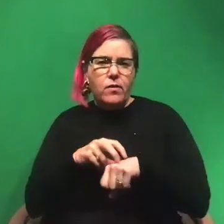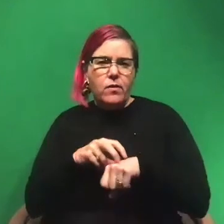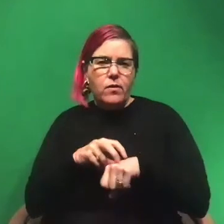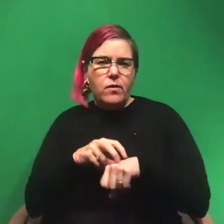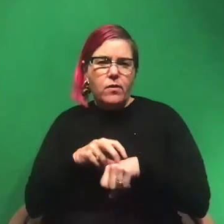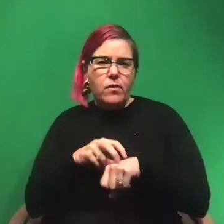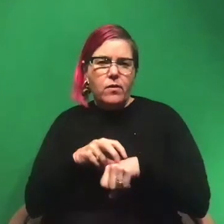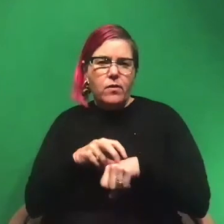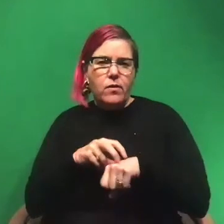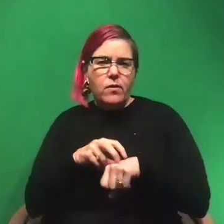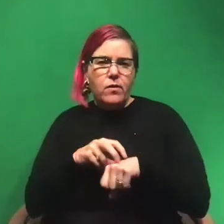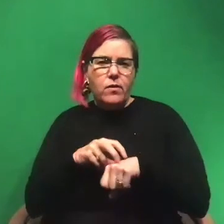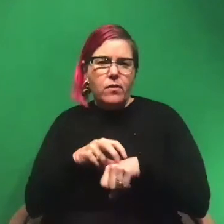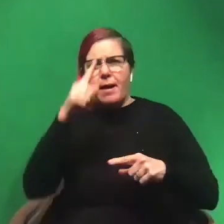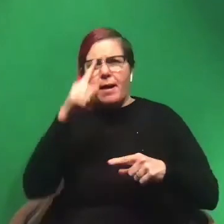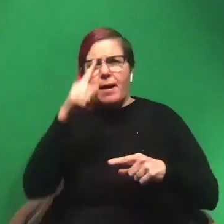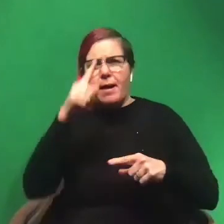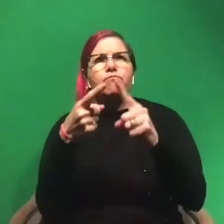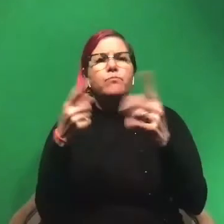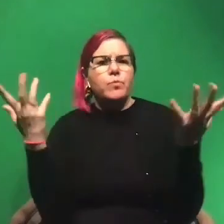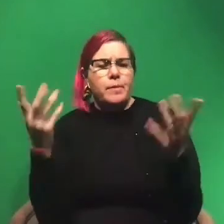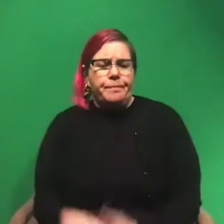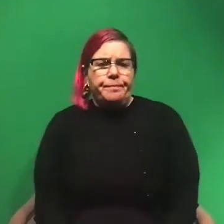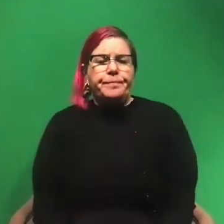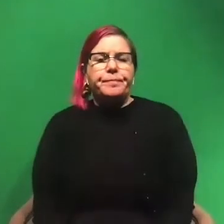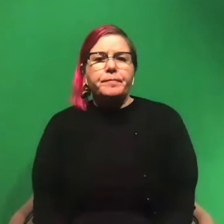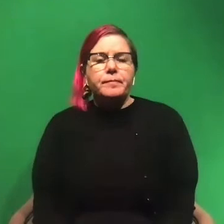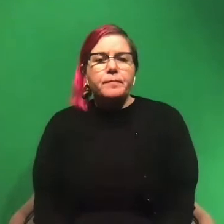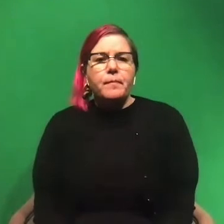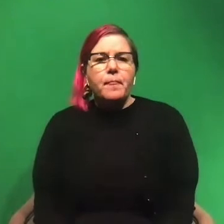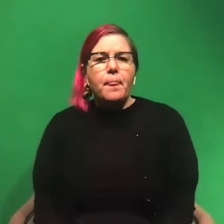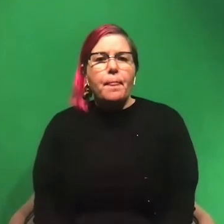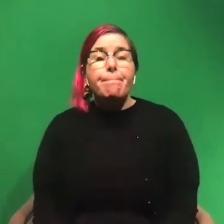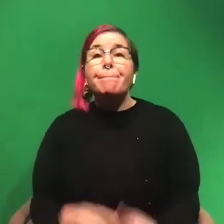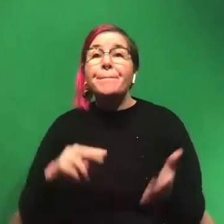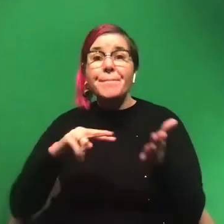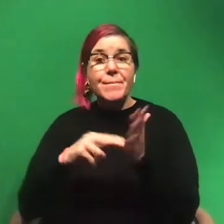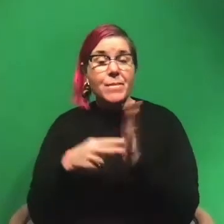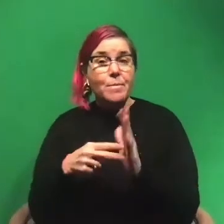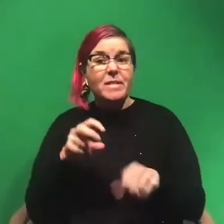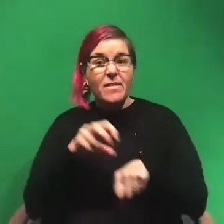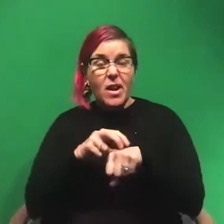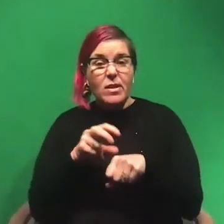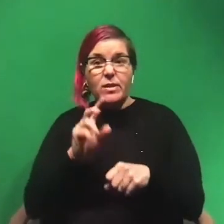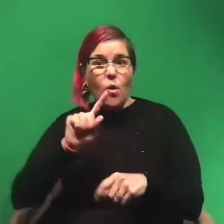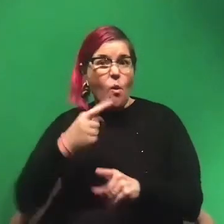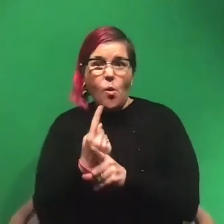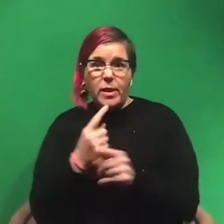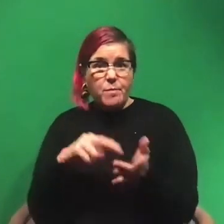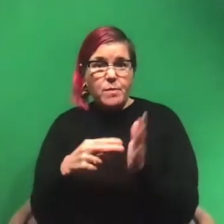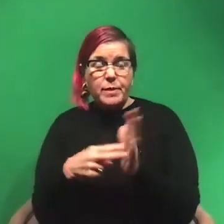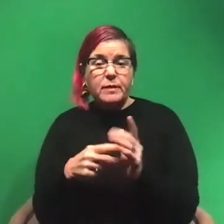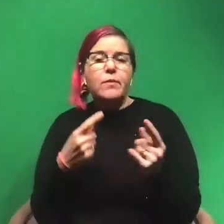of what a virus wants to do to begin with, right? So their sole purpose or what we would say